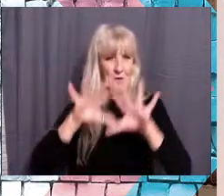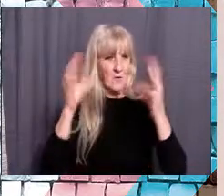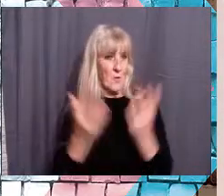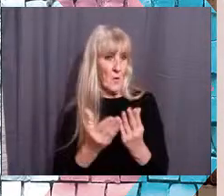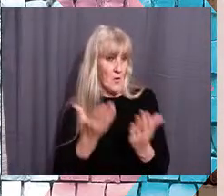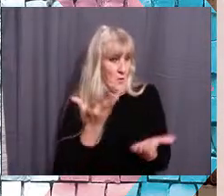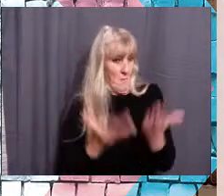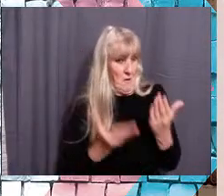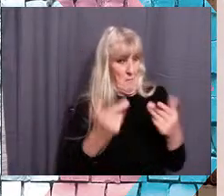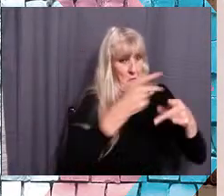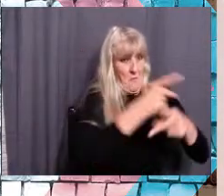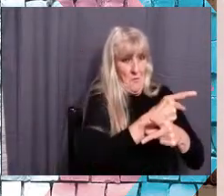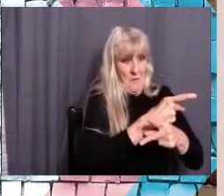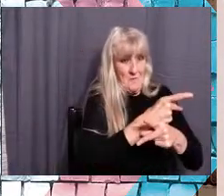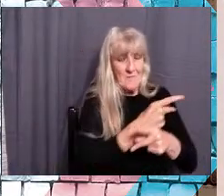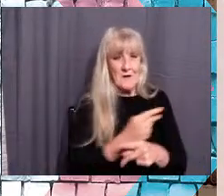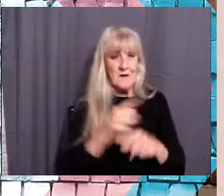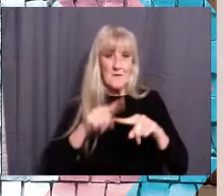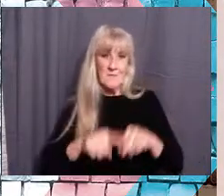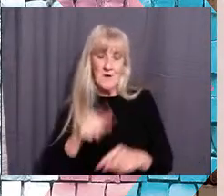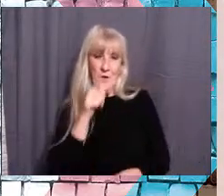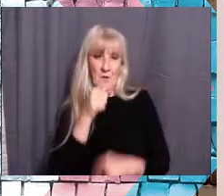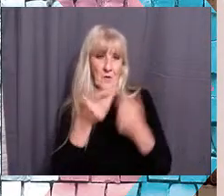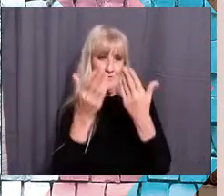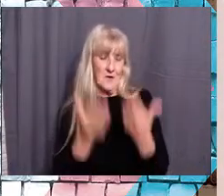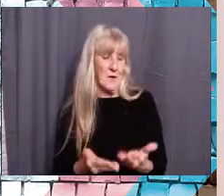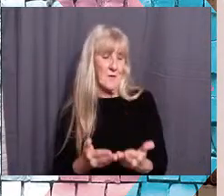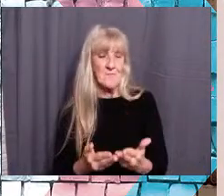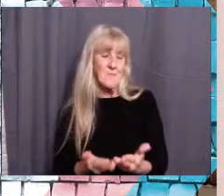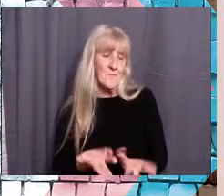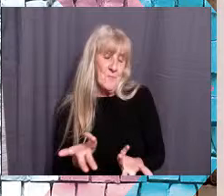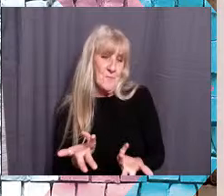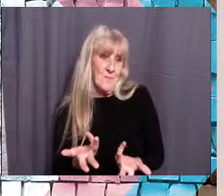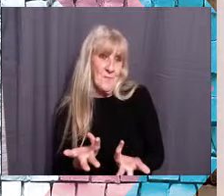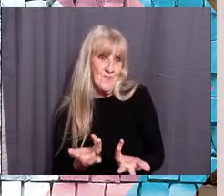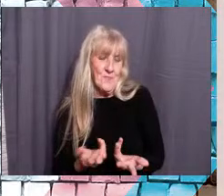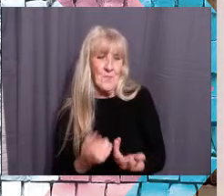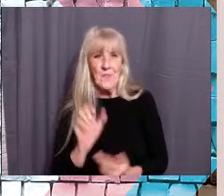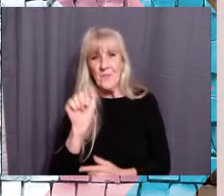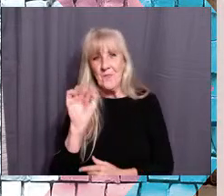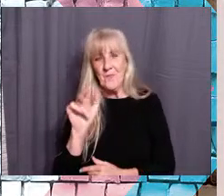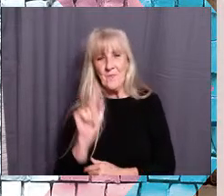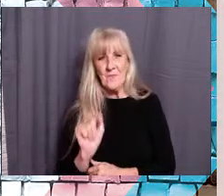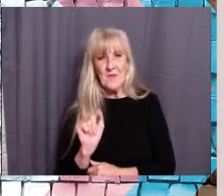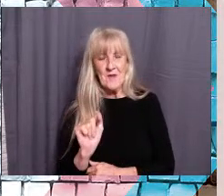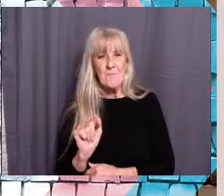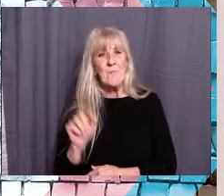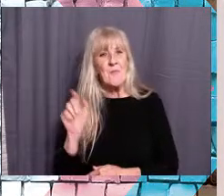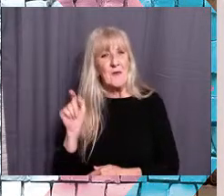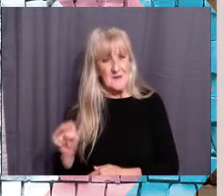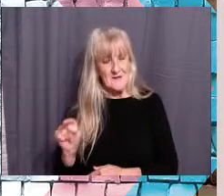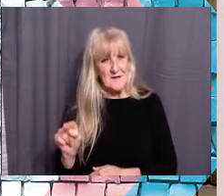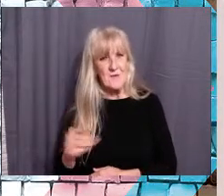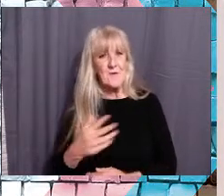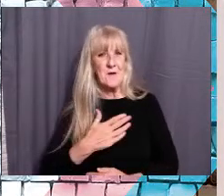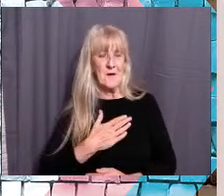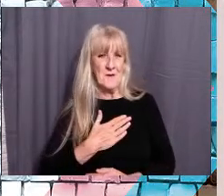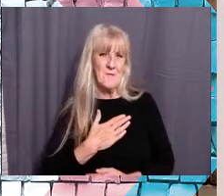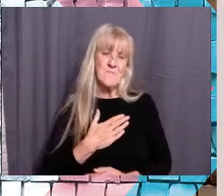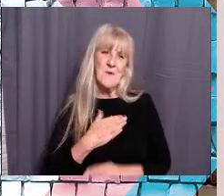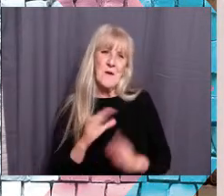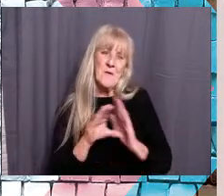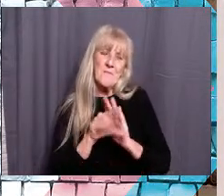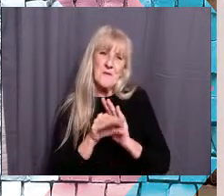on who you are, because drag is subjective. But show some love for me. This is my video. Thank you so